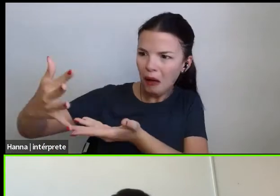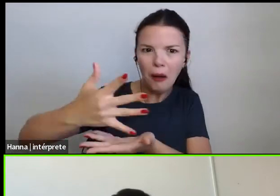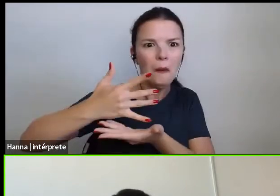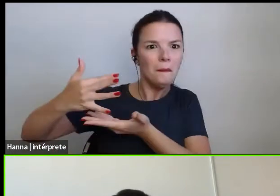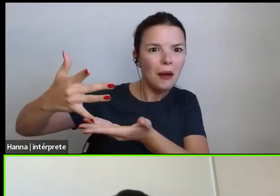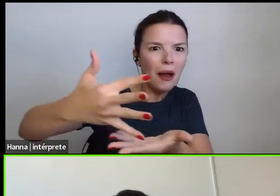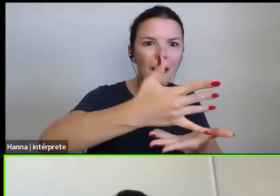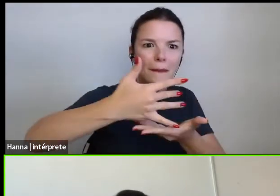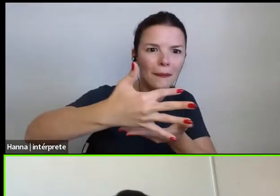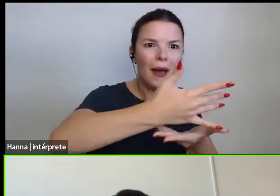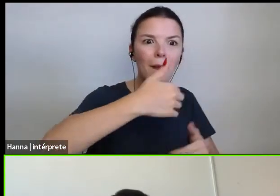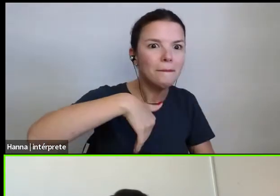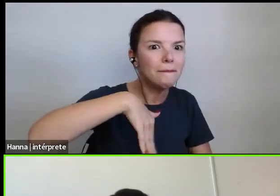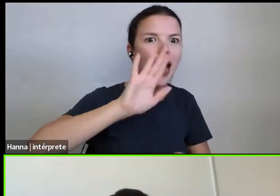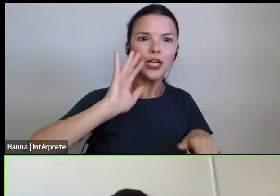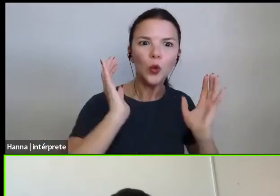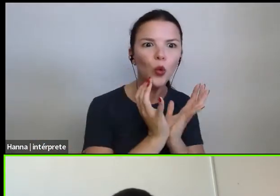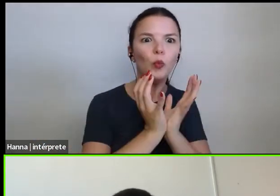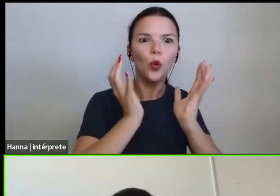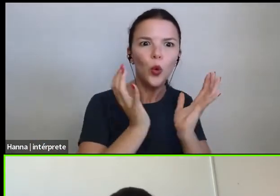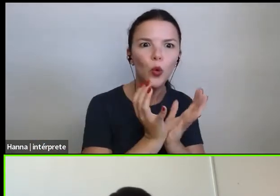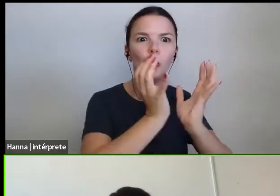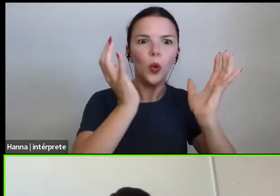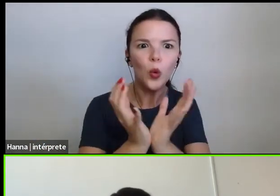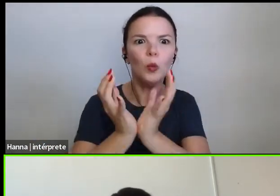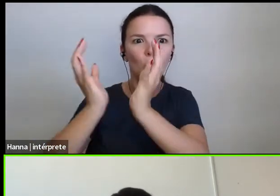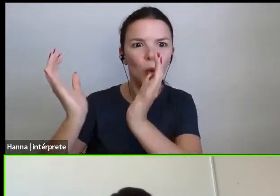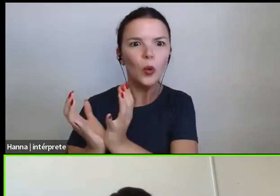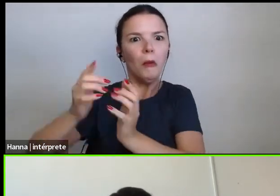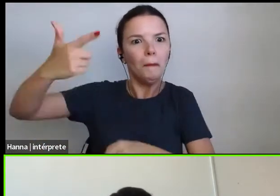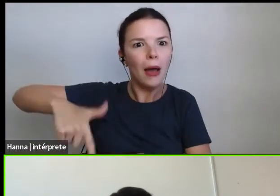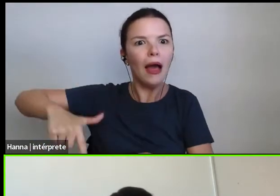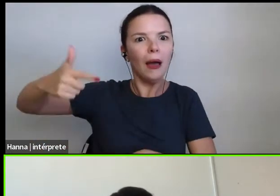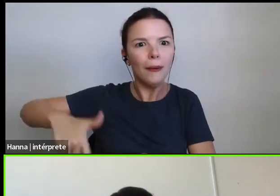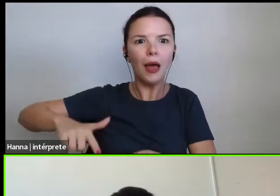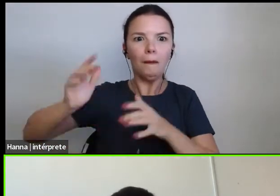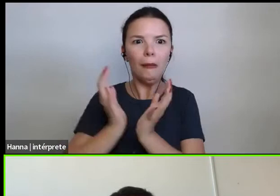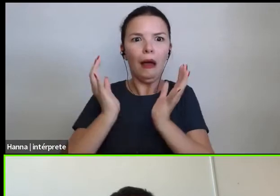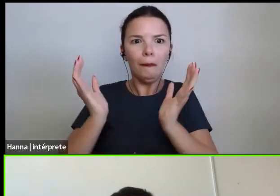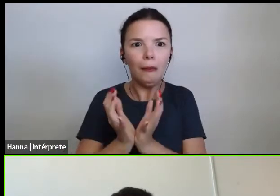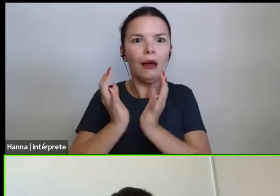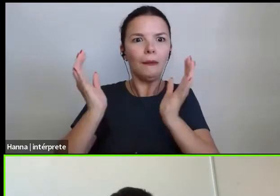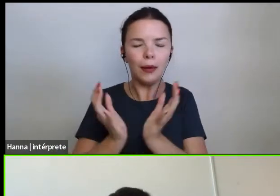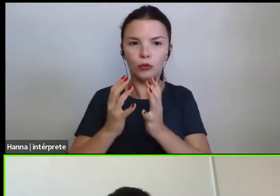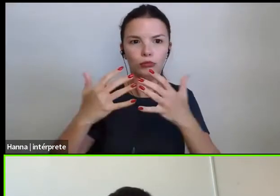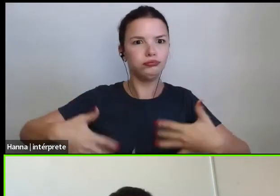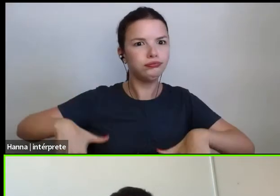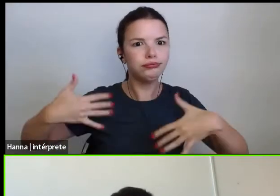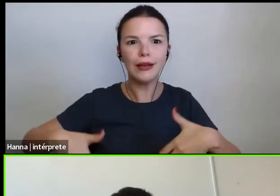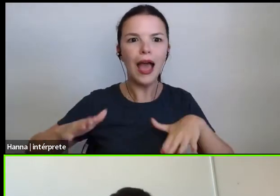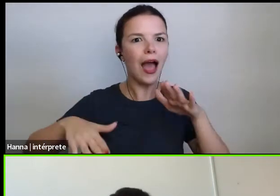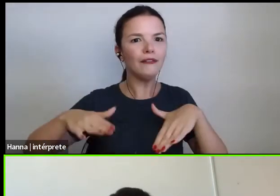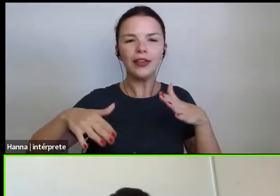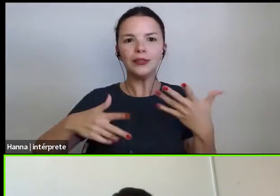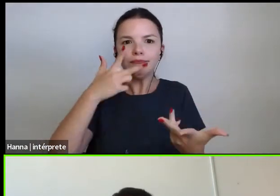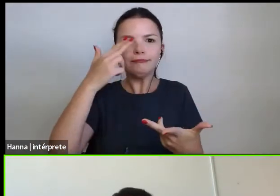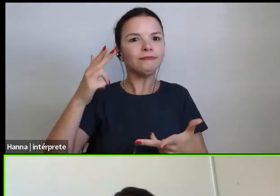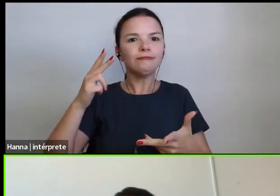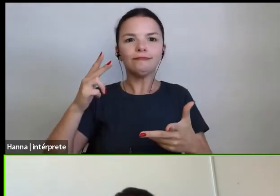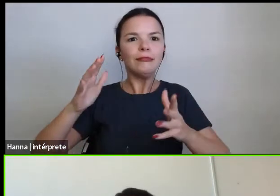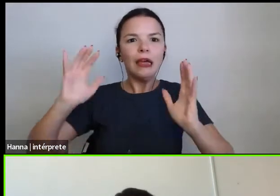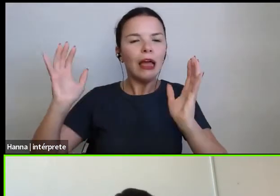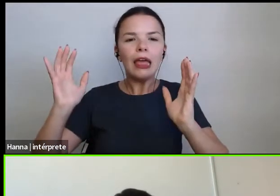and then our taxonomy grows and grows and grows. And in some cases, we don't see that they are